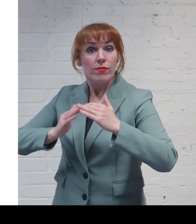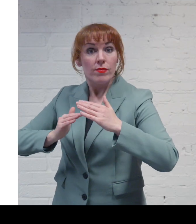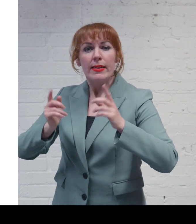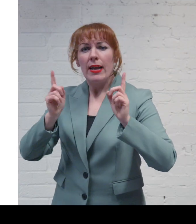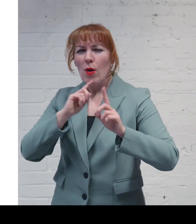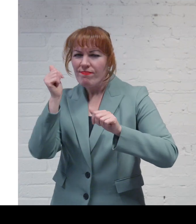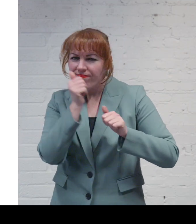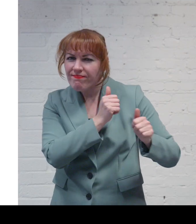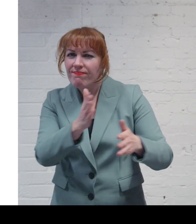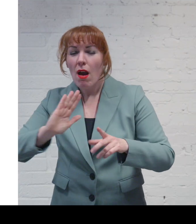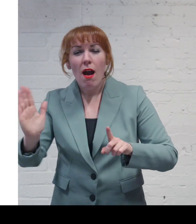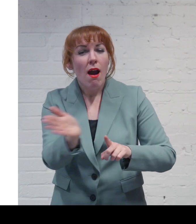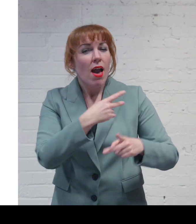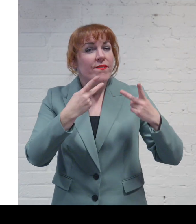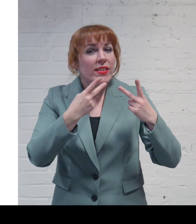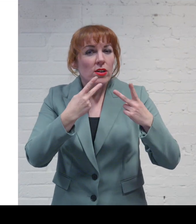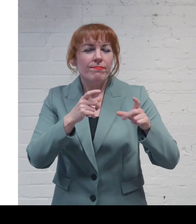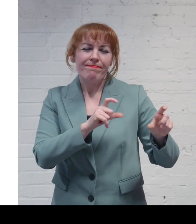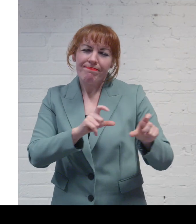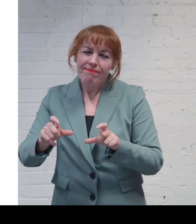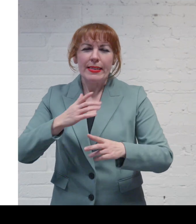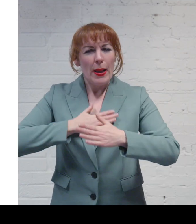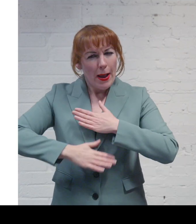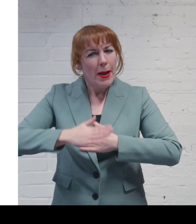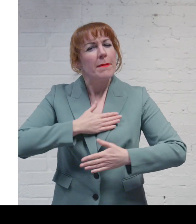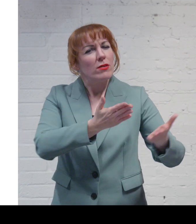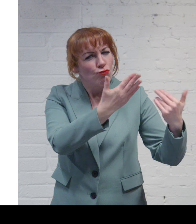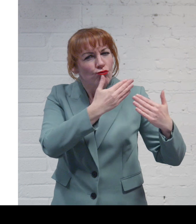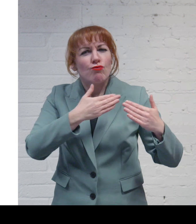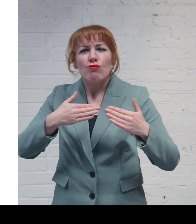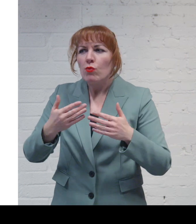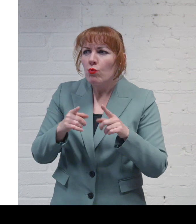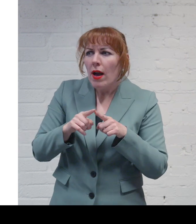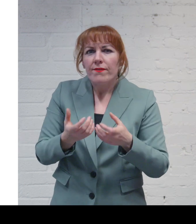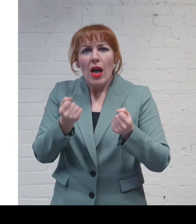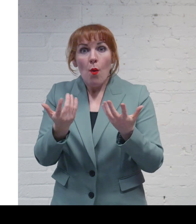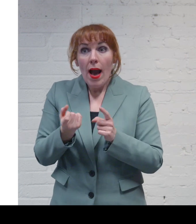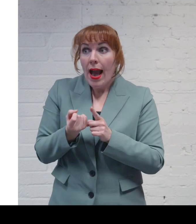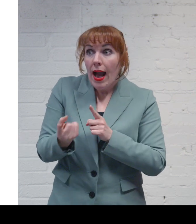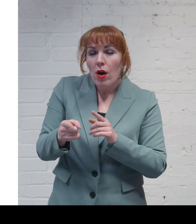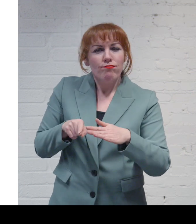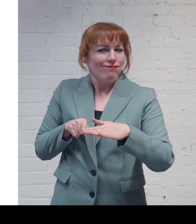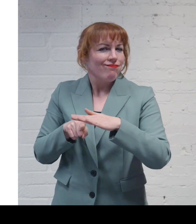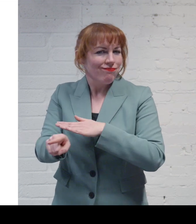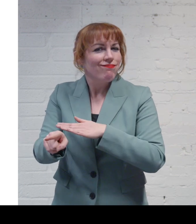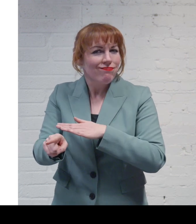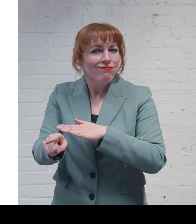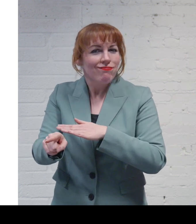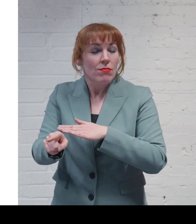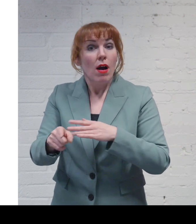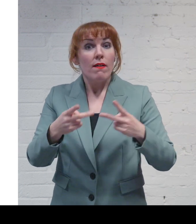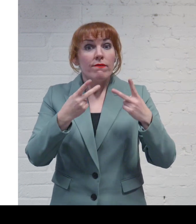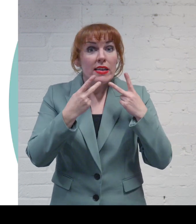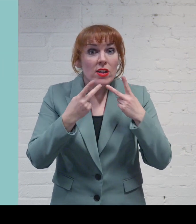The Lyric team members will ask all visitors to remain calm and leave the building in an organised way. Visitors with mobility issues will